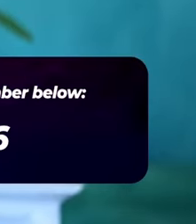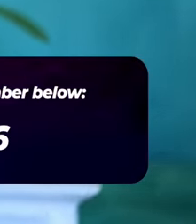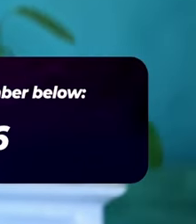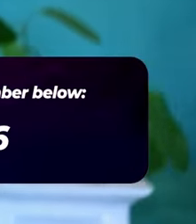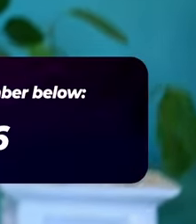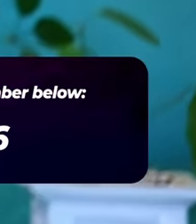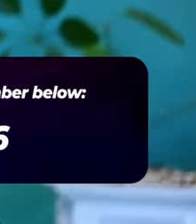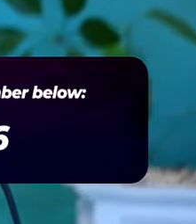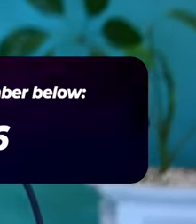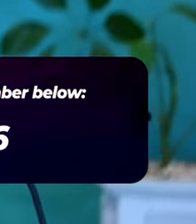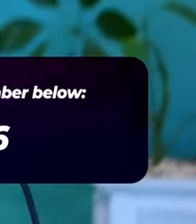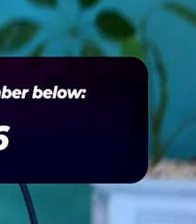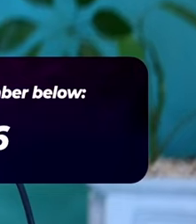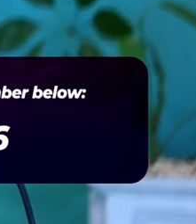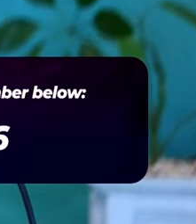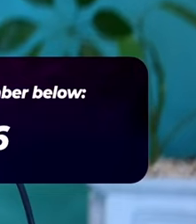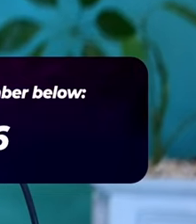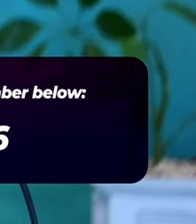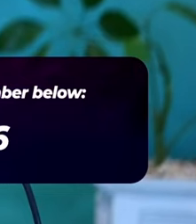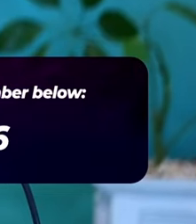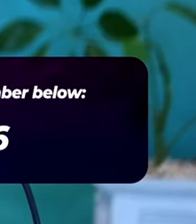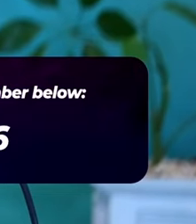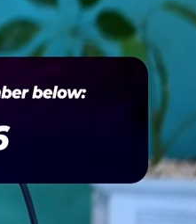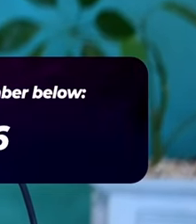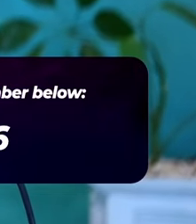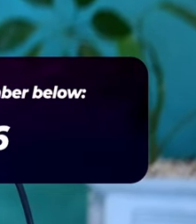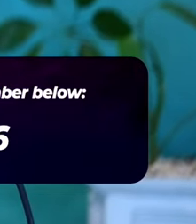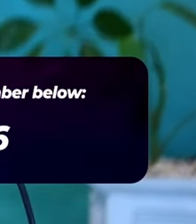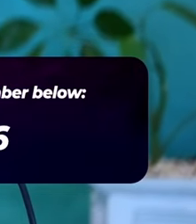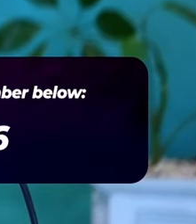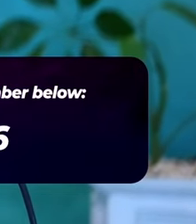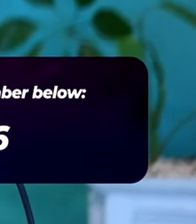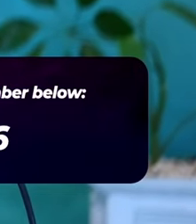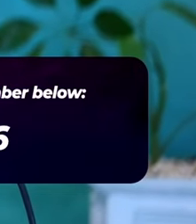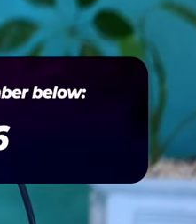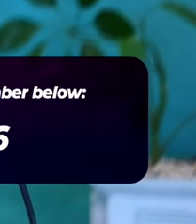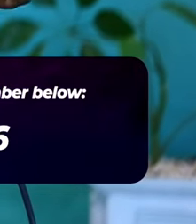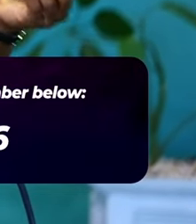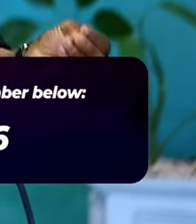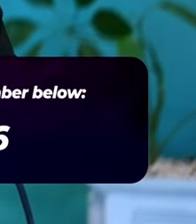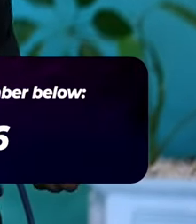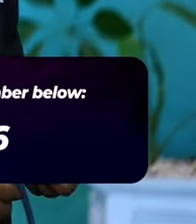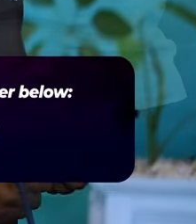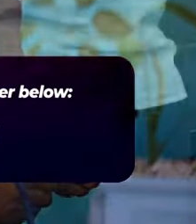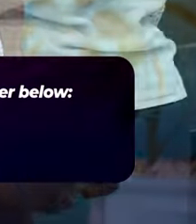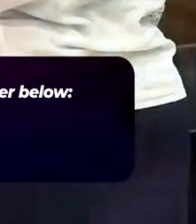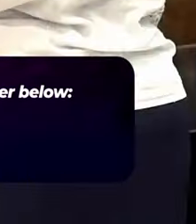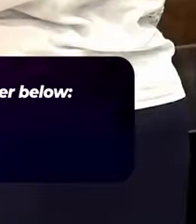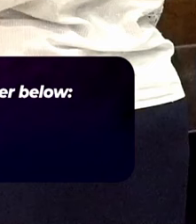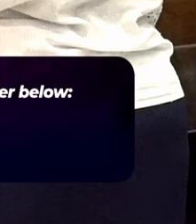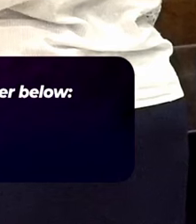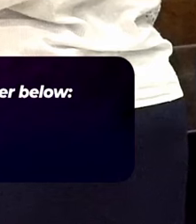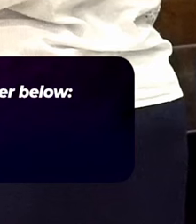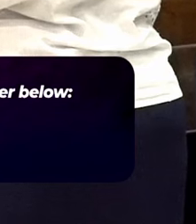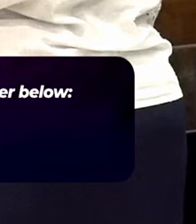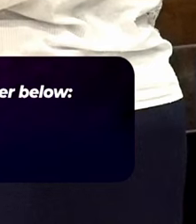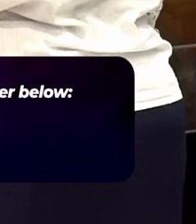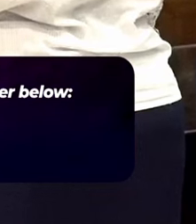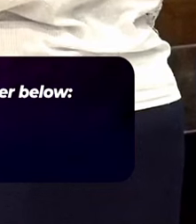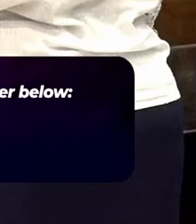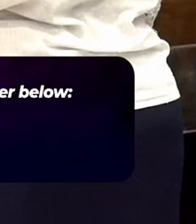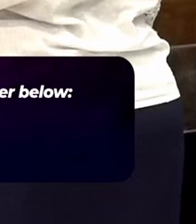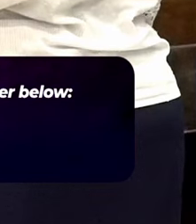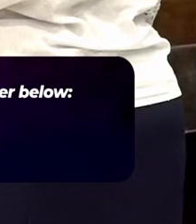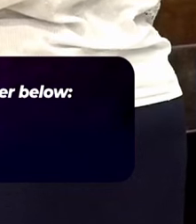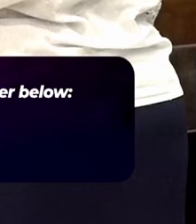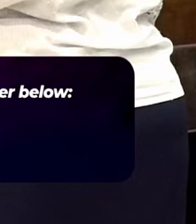When peace like a river attends my way, when sorrow like sea billows roll, whatever